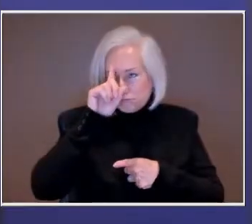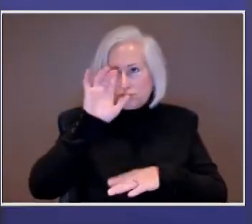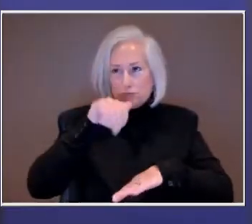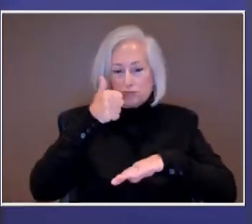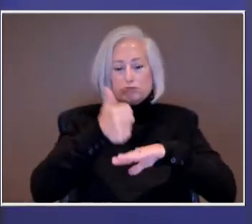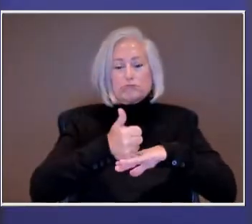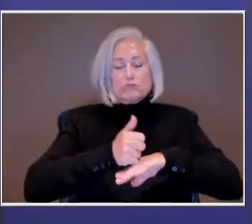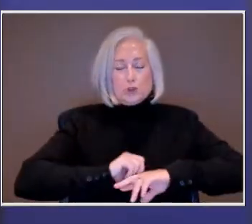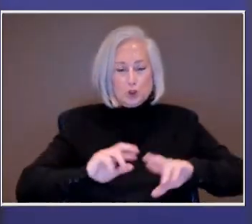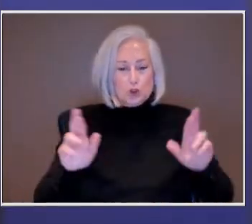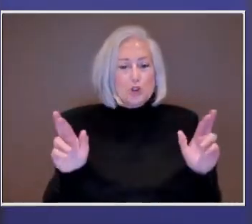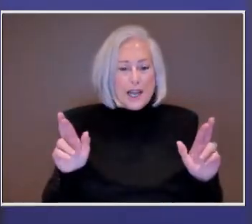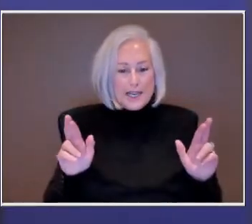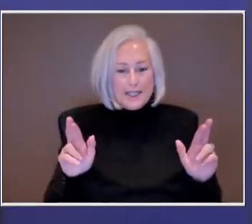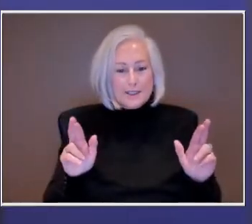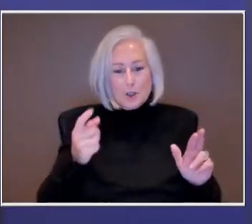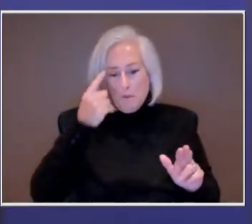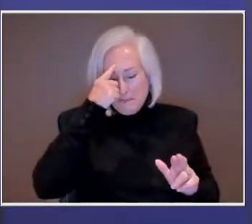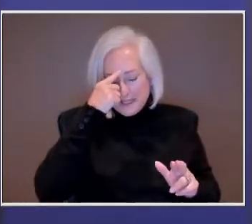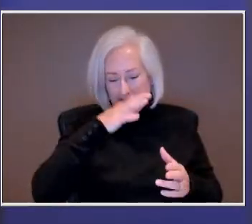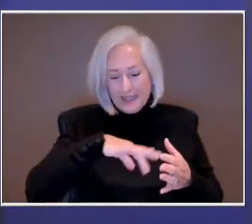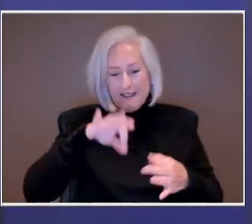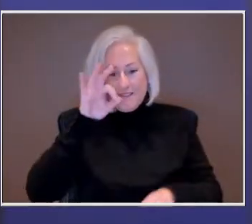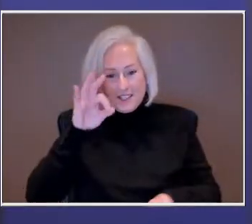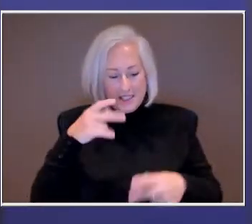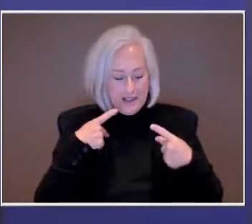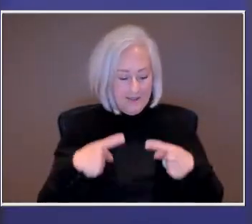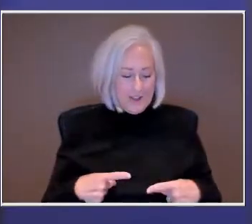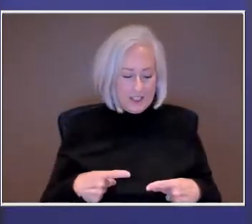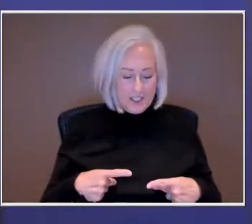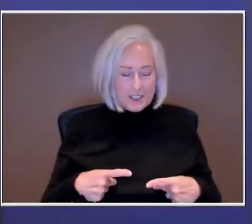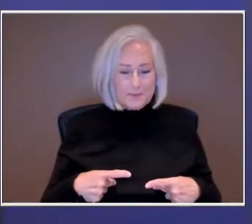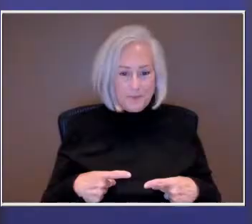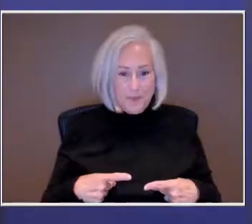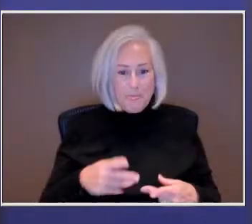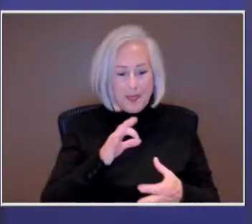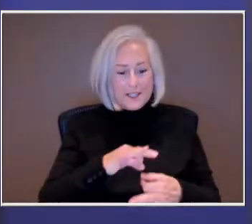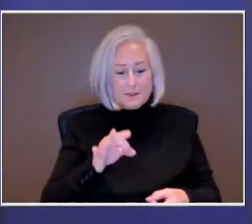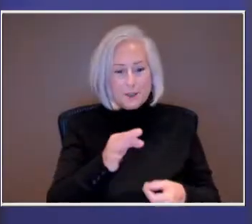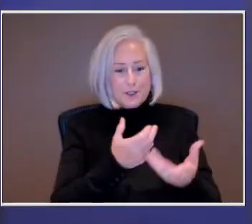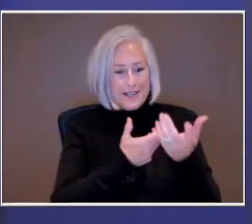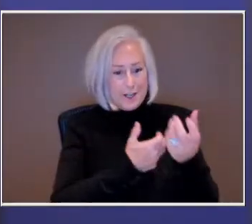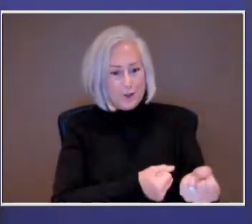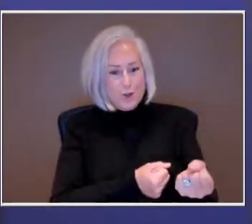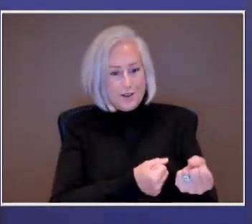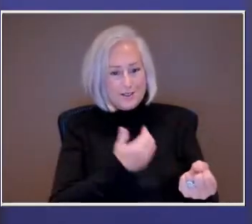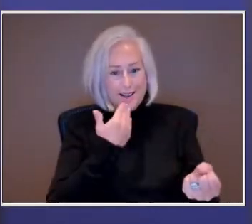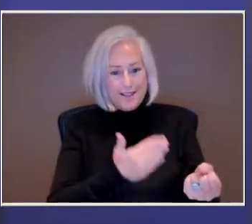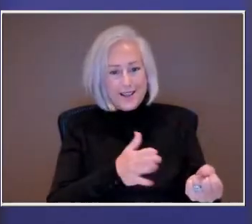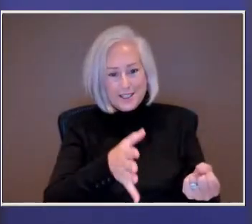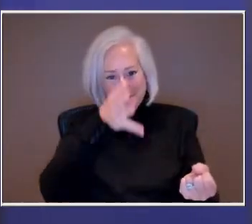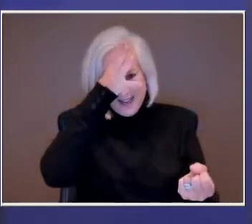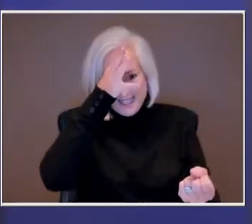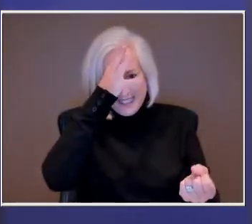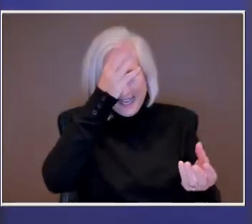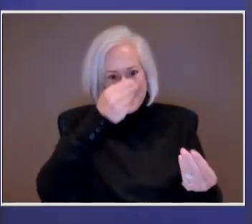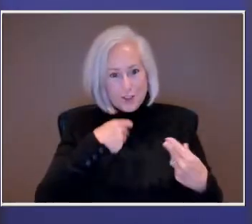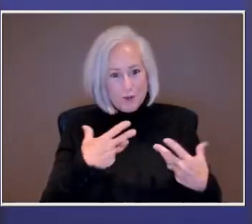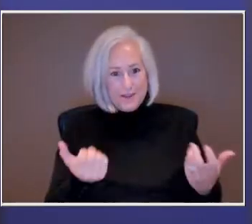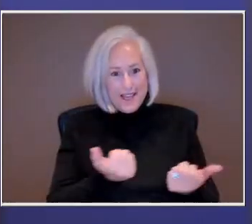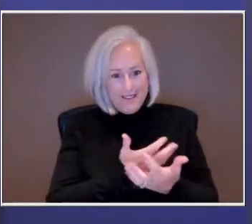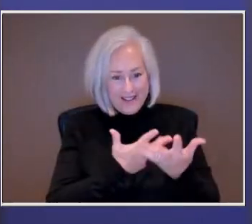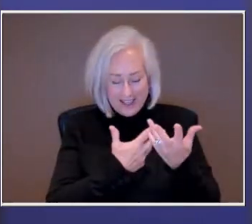spiritually, physically, I took care of the physical part. Spiritually, I knew I had trust, thanks to my dad. He told me everything, trusting